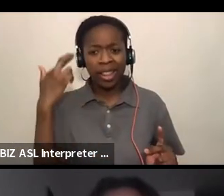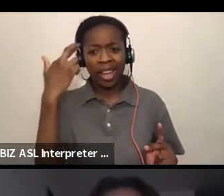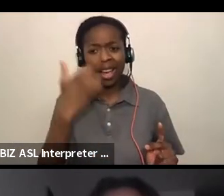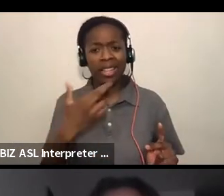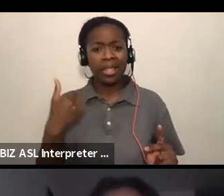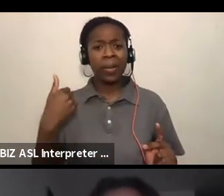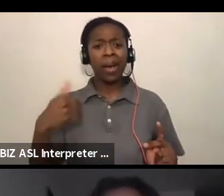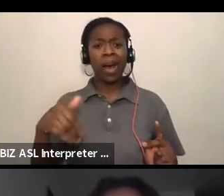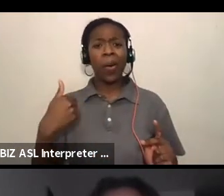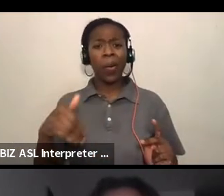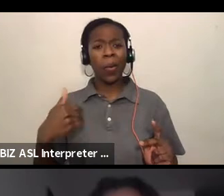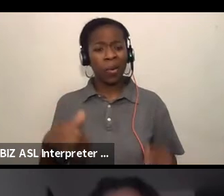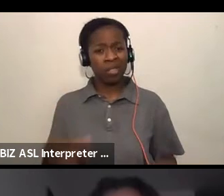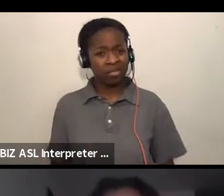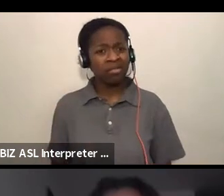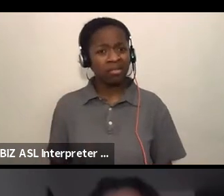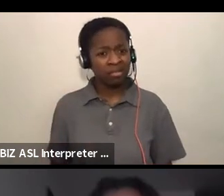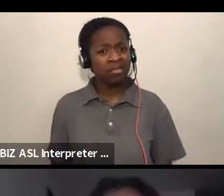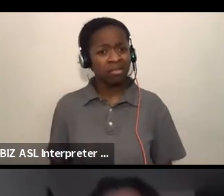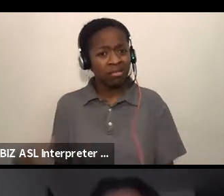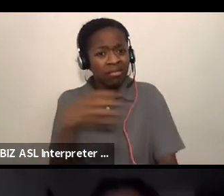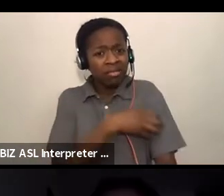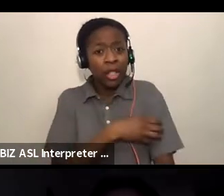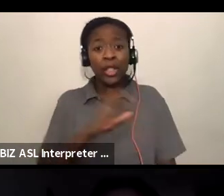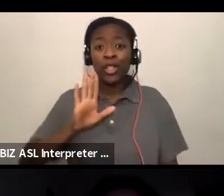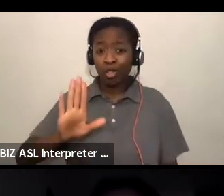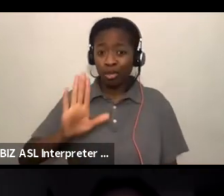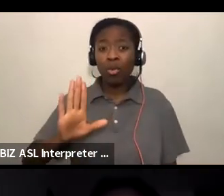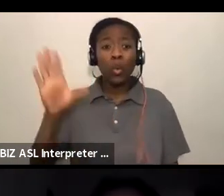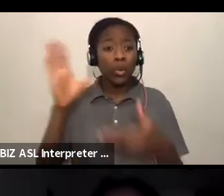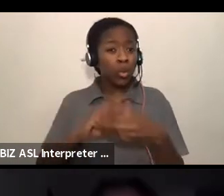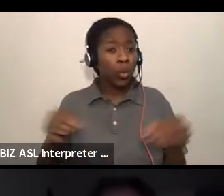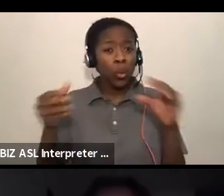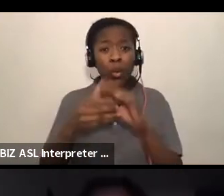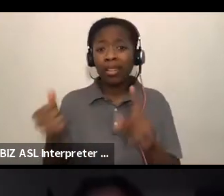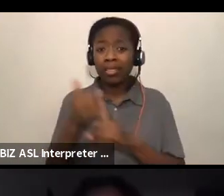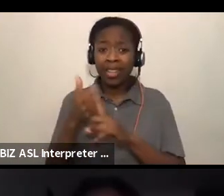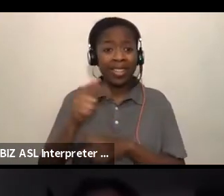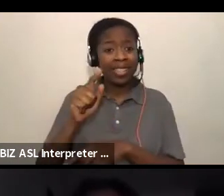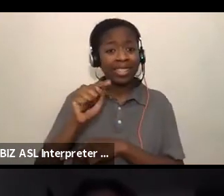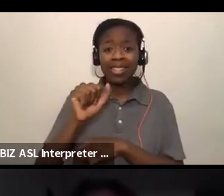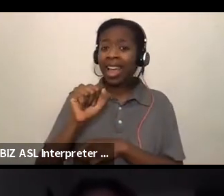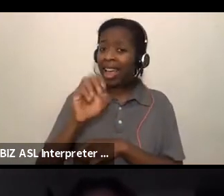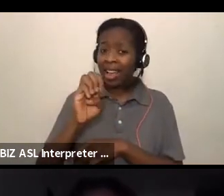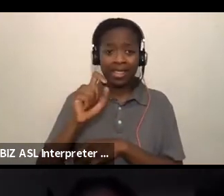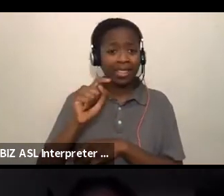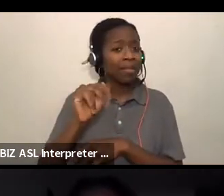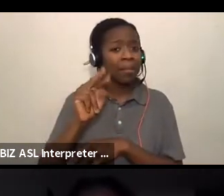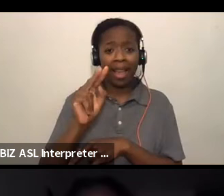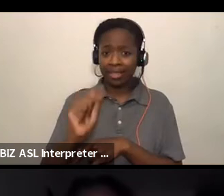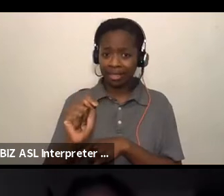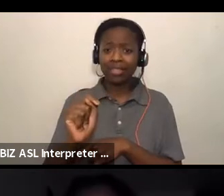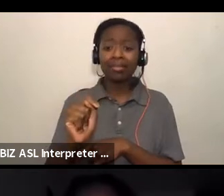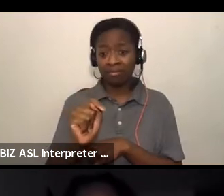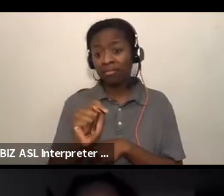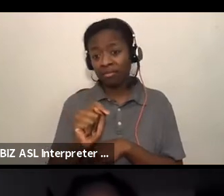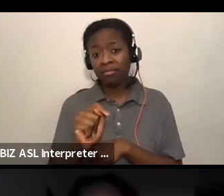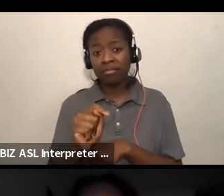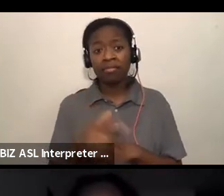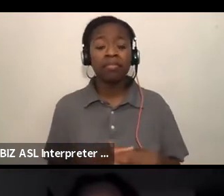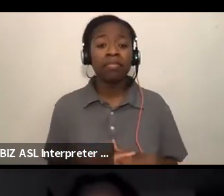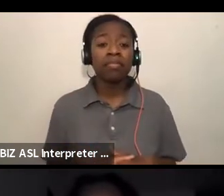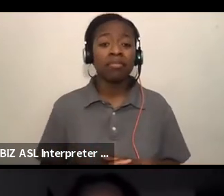you. And I think like even your story is a testament to like we have to acknowledge also within the theater and like overlooking people.